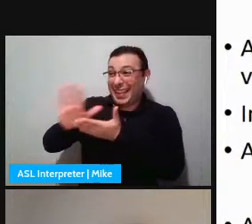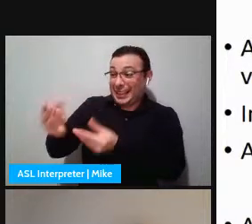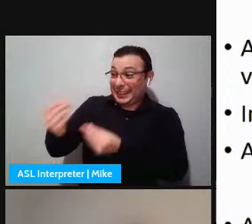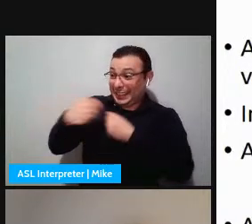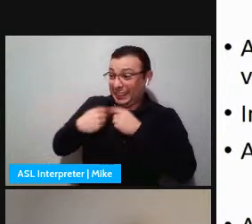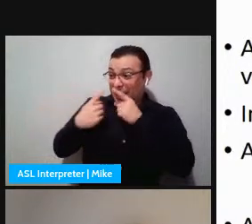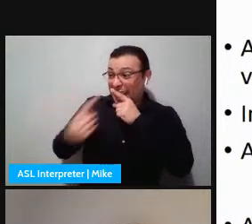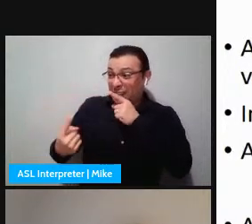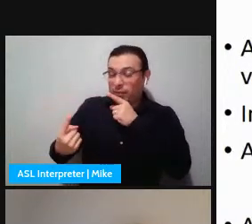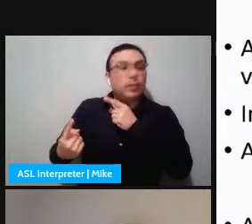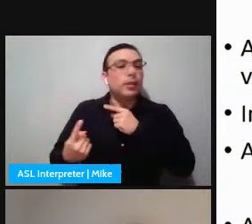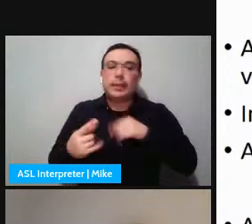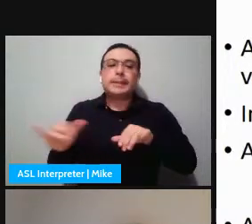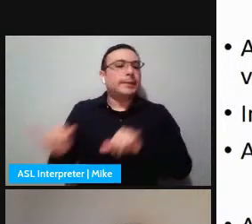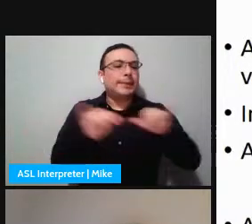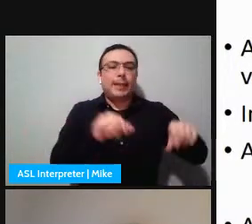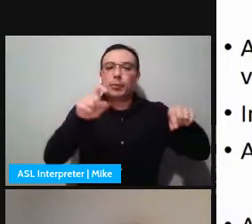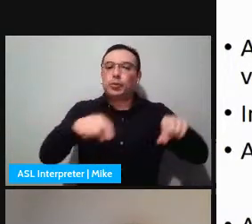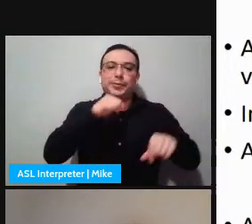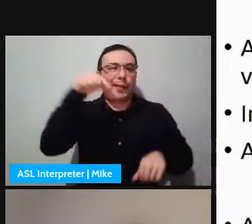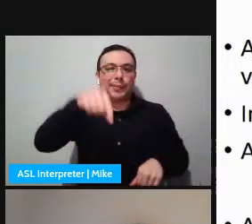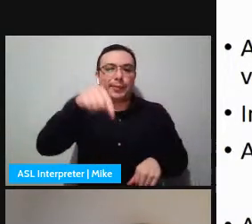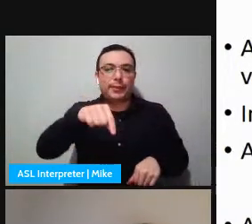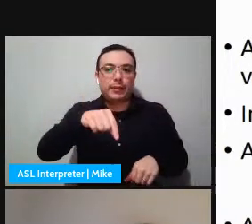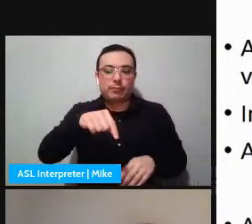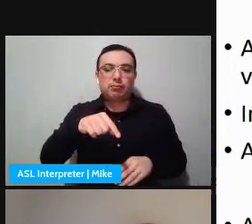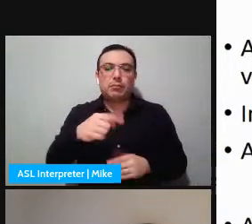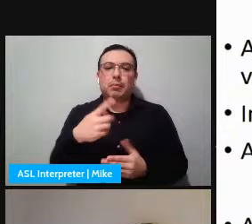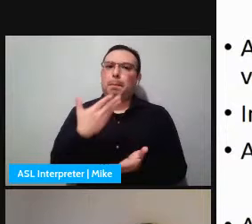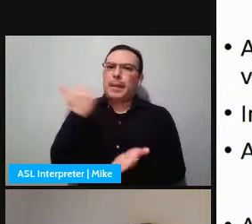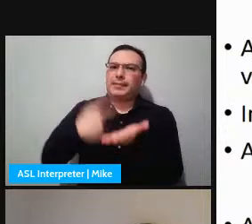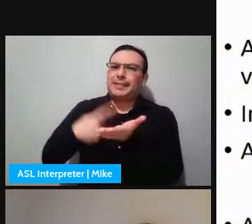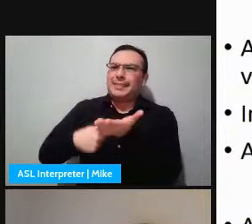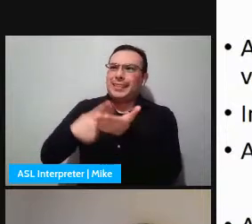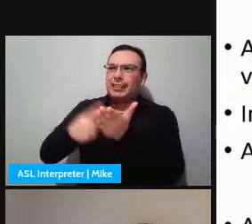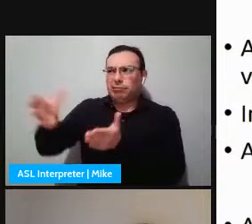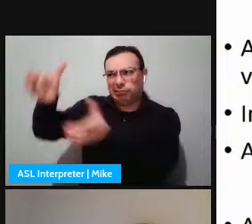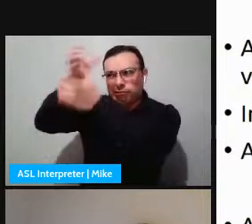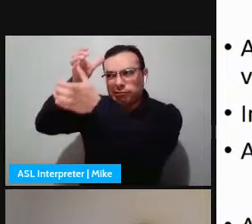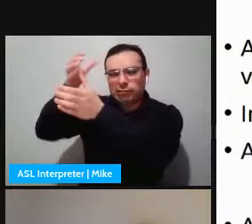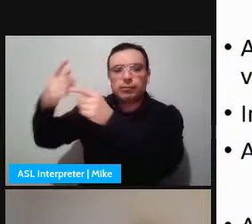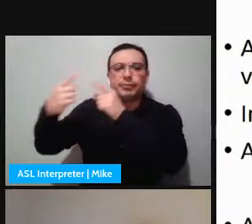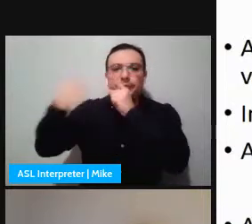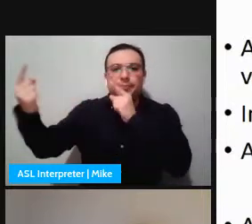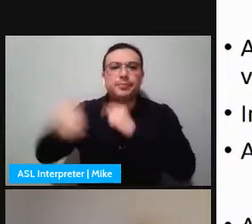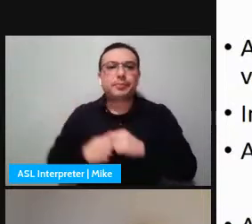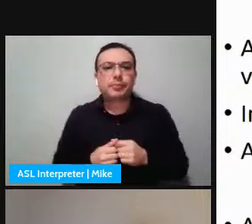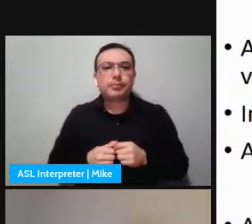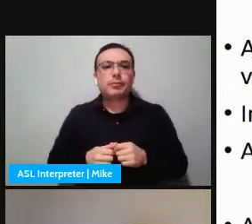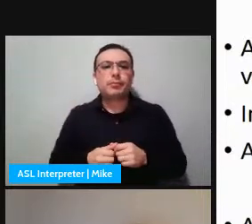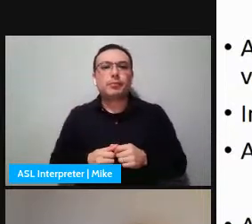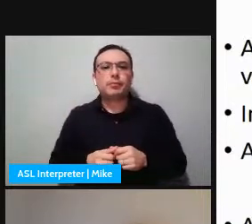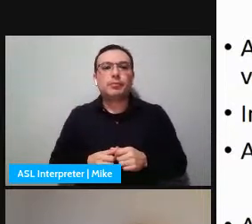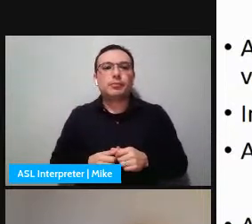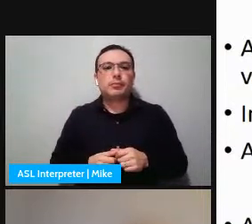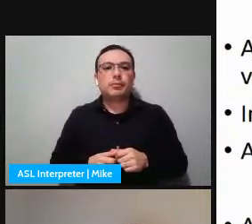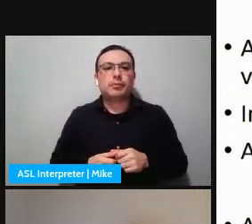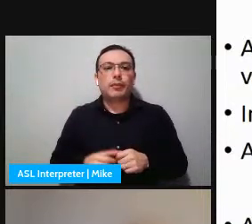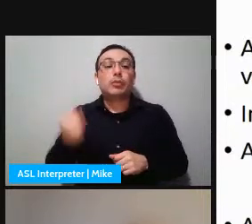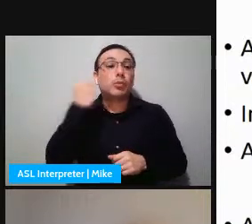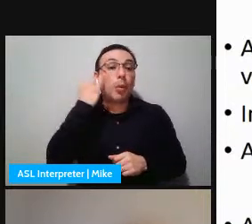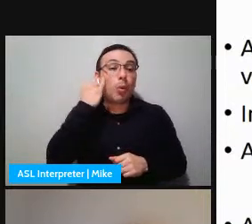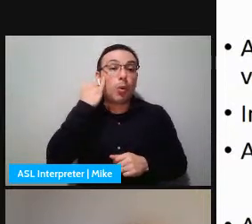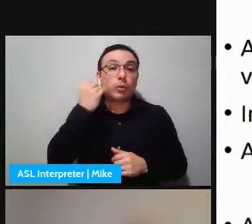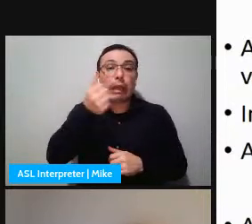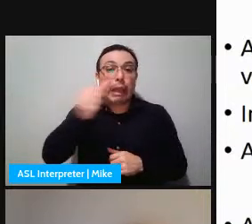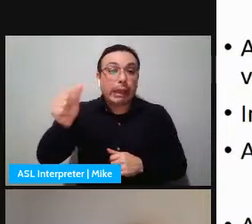about them. Anyone with an immediate allergy to vaccine, injectable medicine, or any history of anaphylaxis